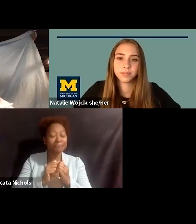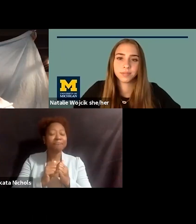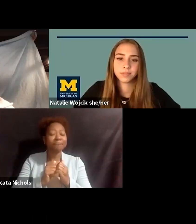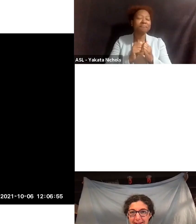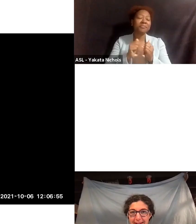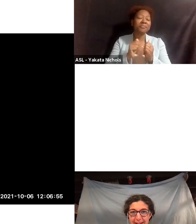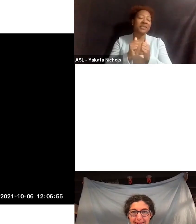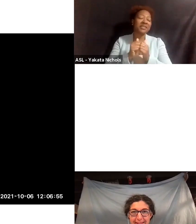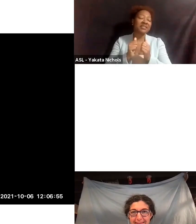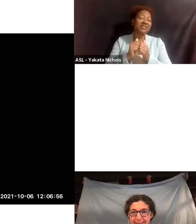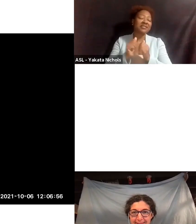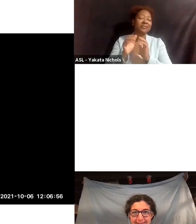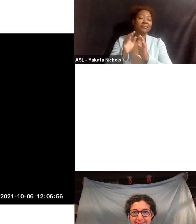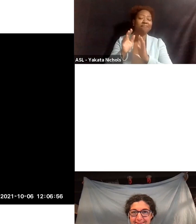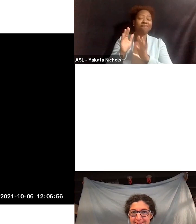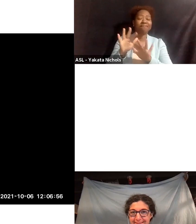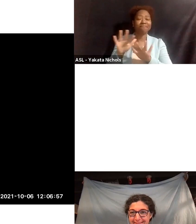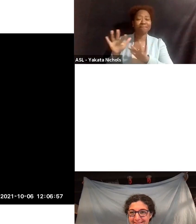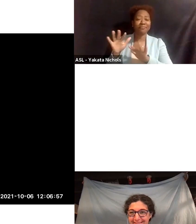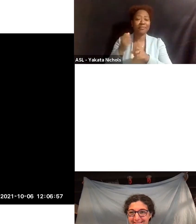here.